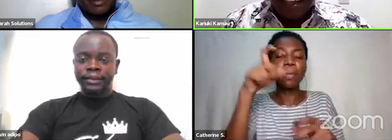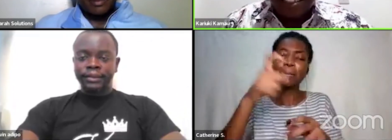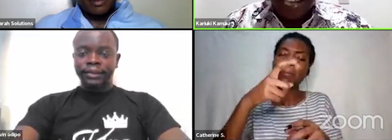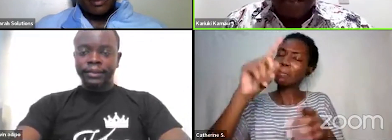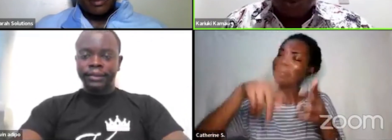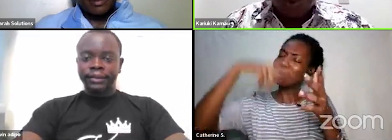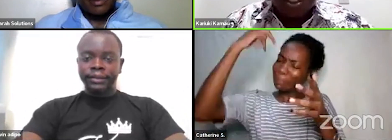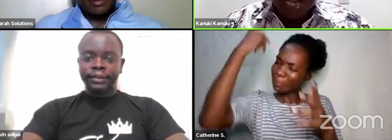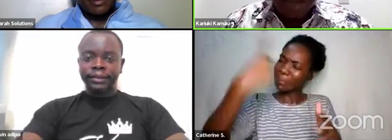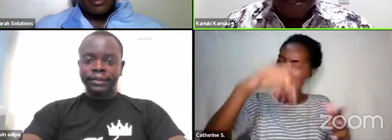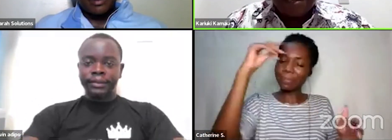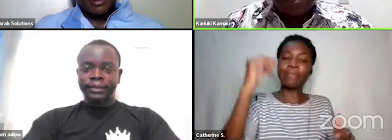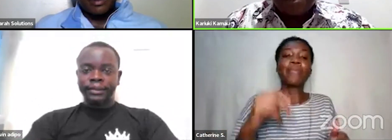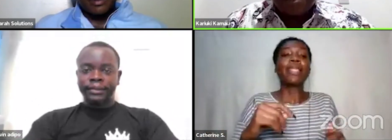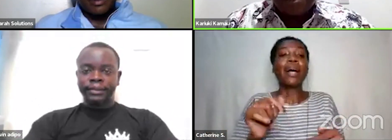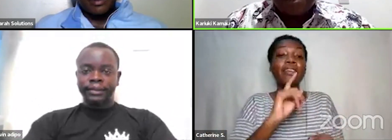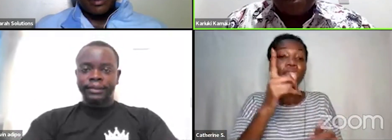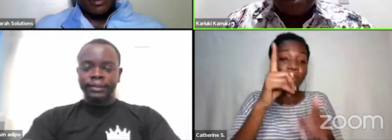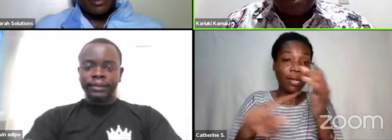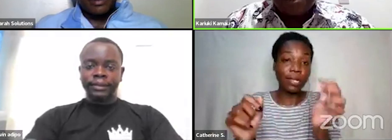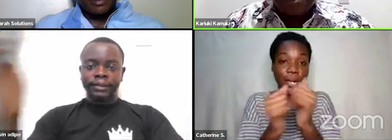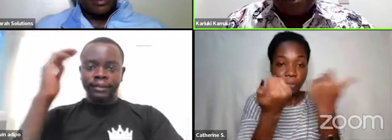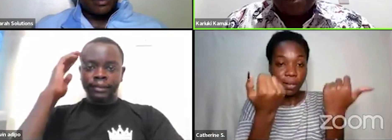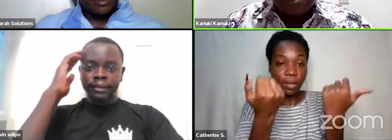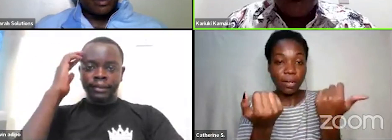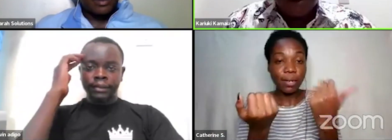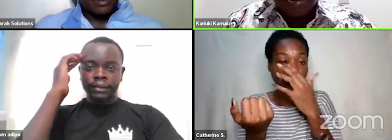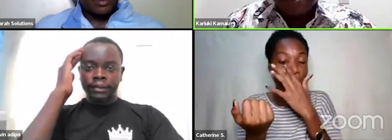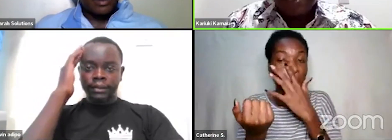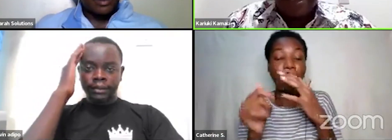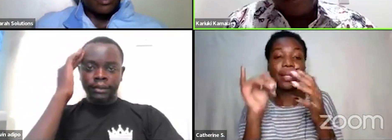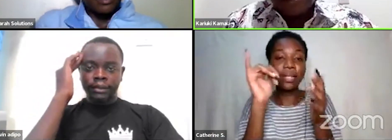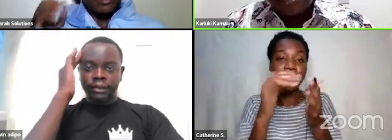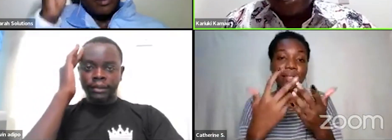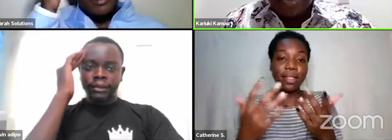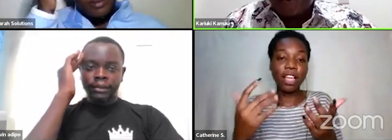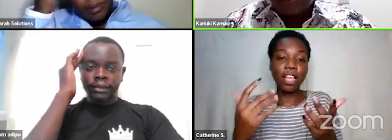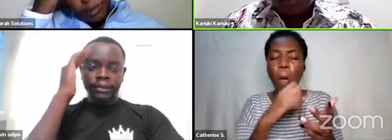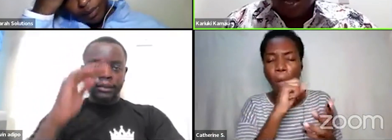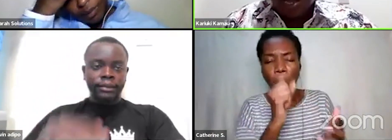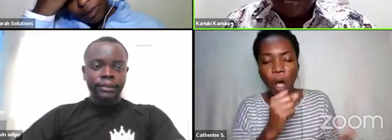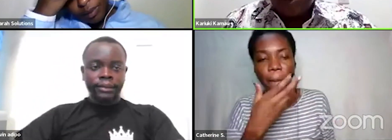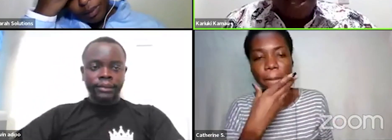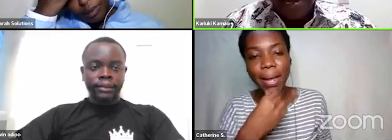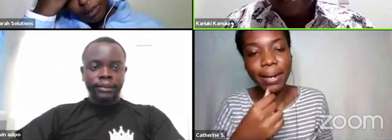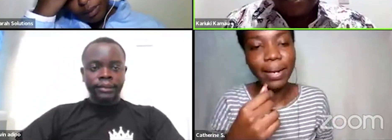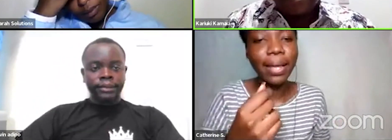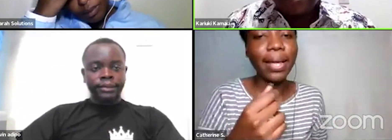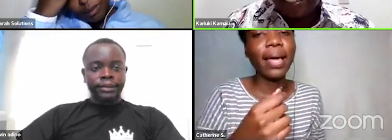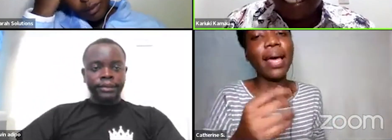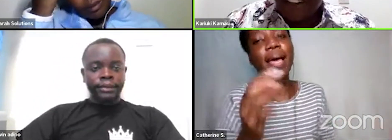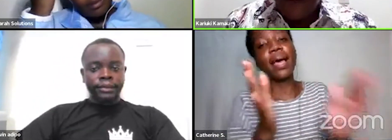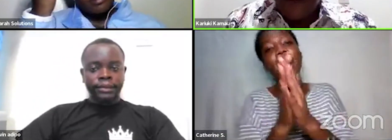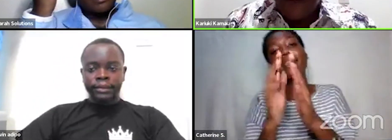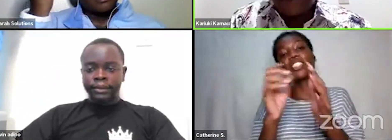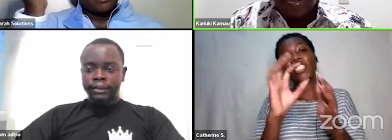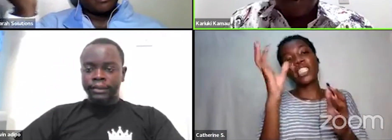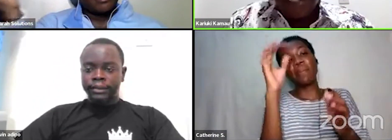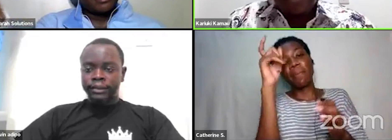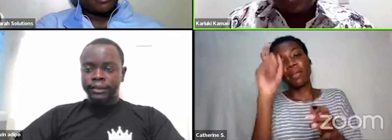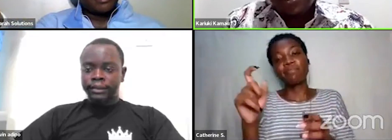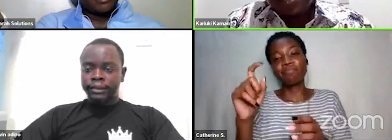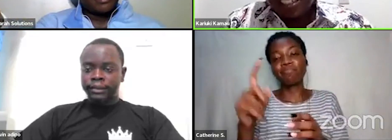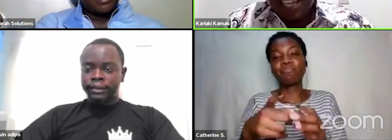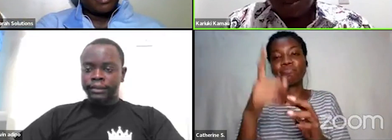ground by that time. So what happened? This is now a coincidence of an old man and the tree have to come down. At age 65,